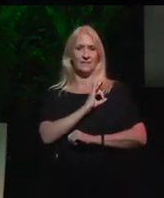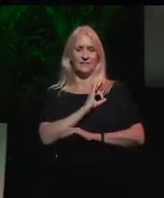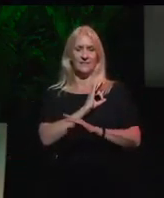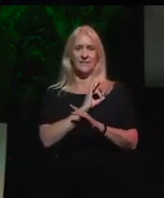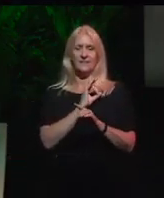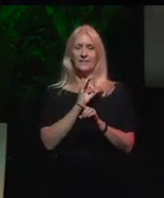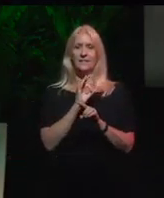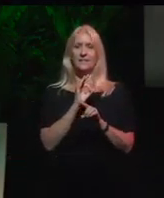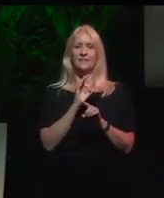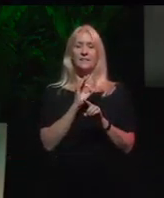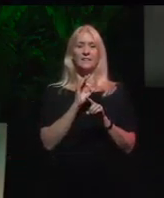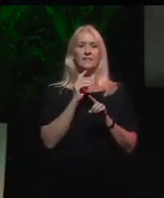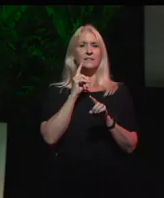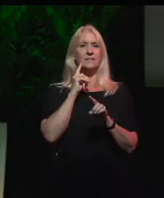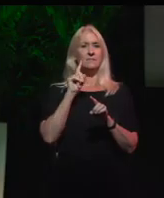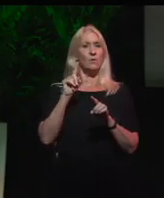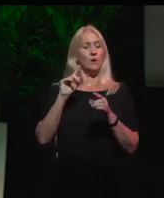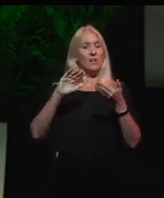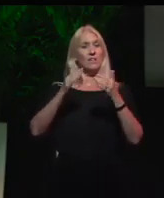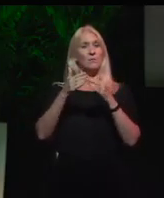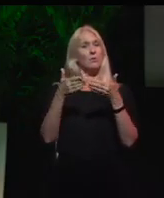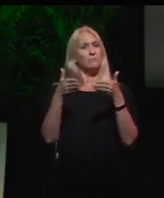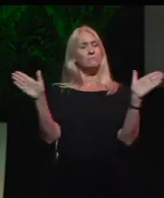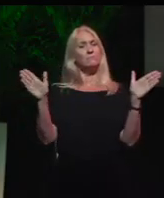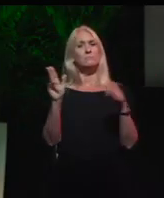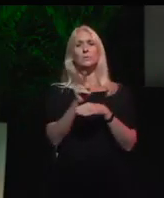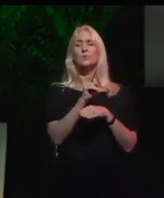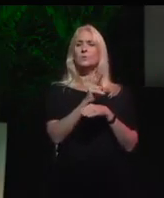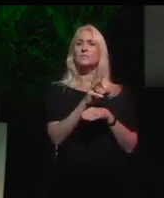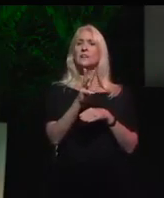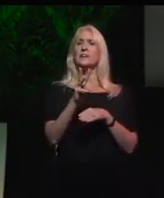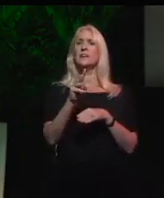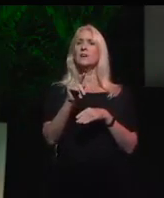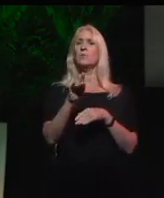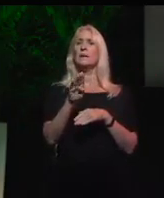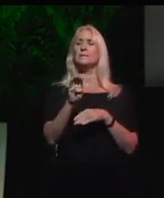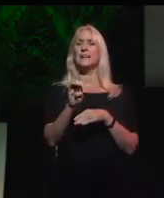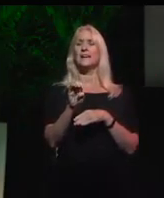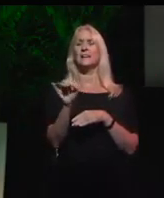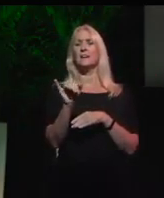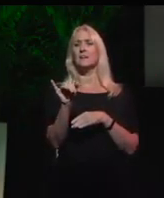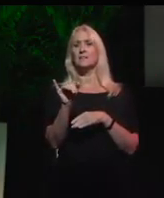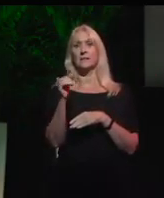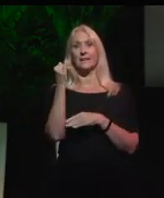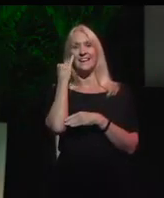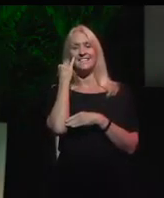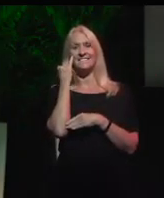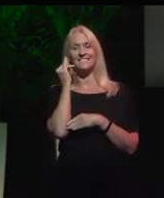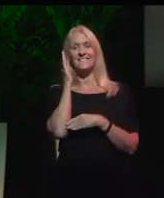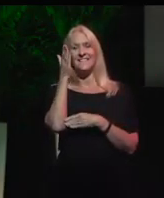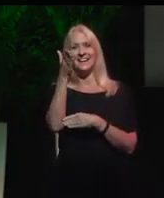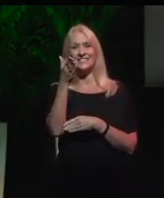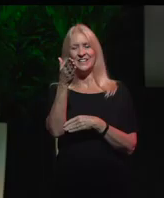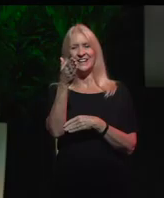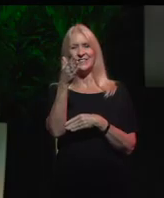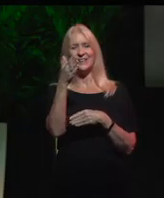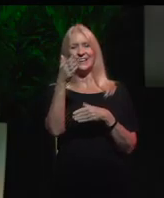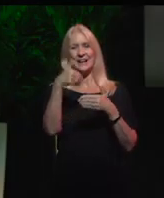to the community at large, using our website and also potentially events if we ever get back face-to-face again.